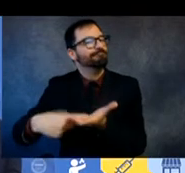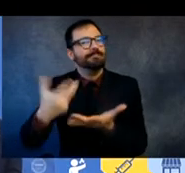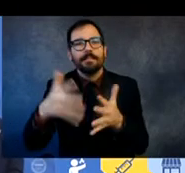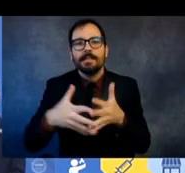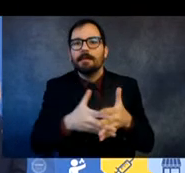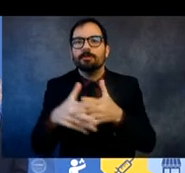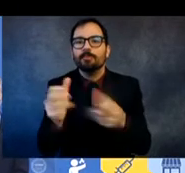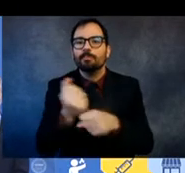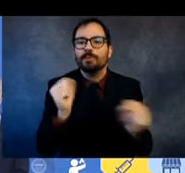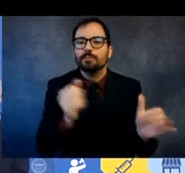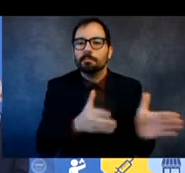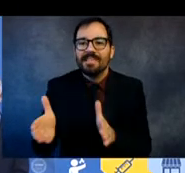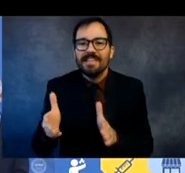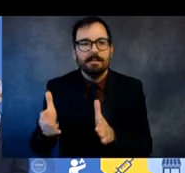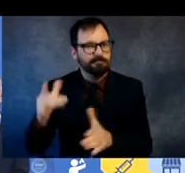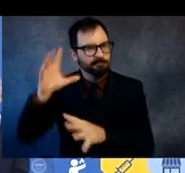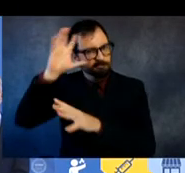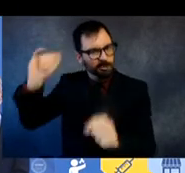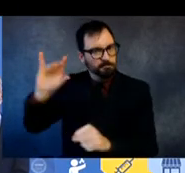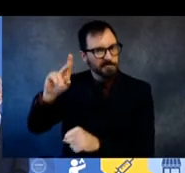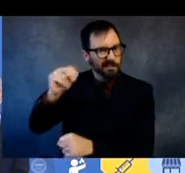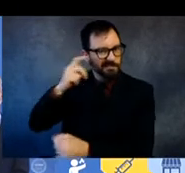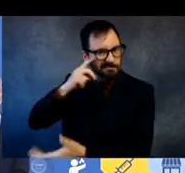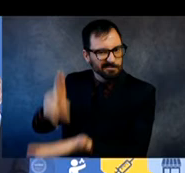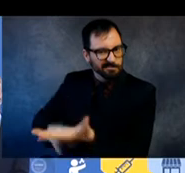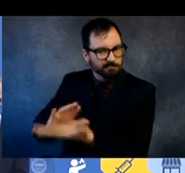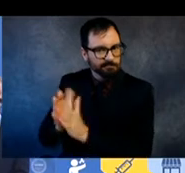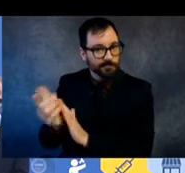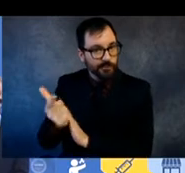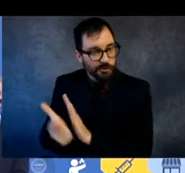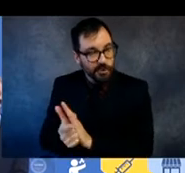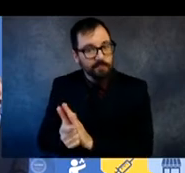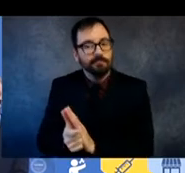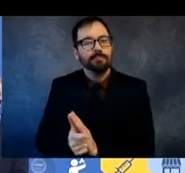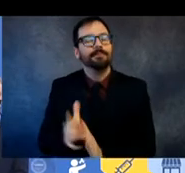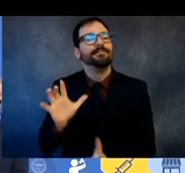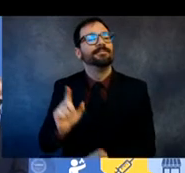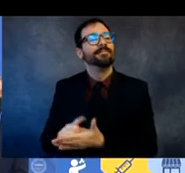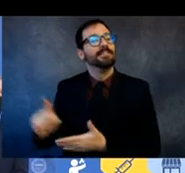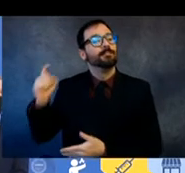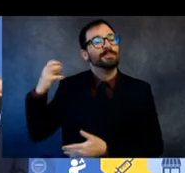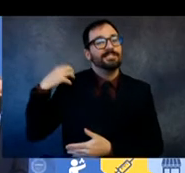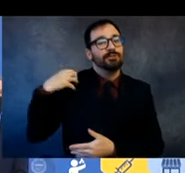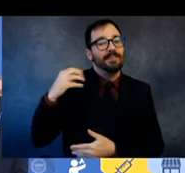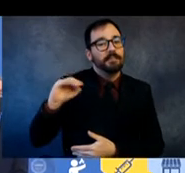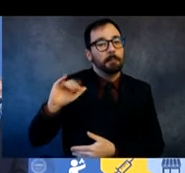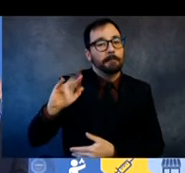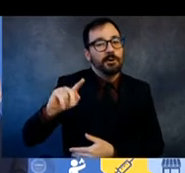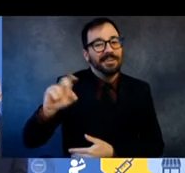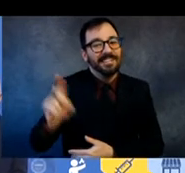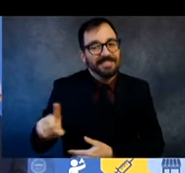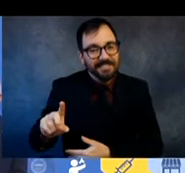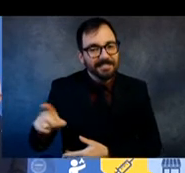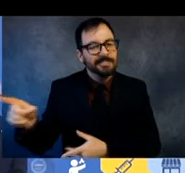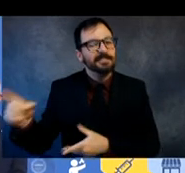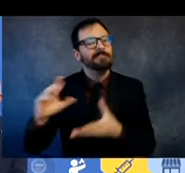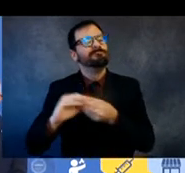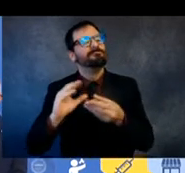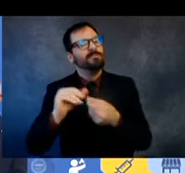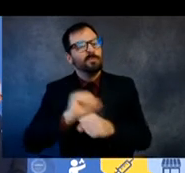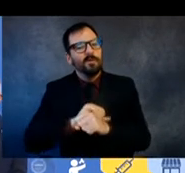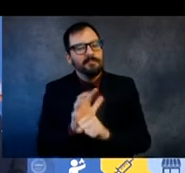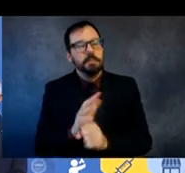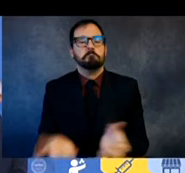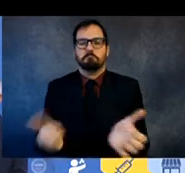Lynch and I will discuss the American Rescue Plan, which President Biden signed into law last week. Chief Marty Martinez is also going to